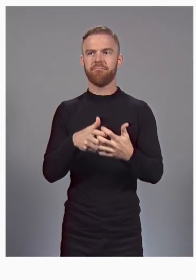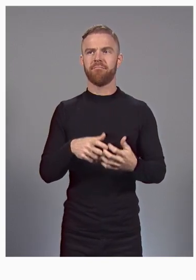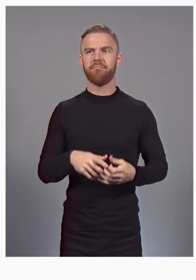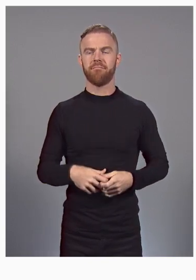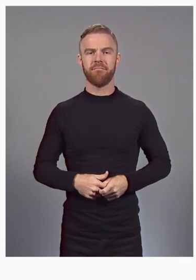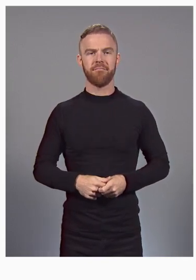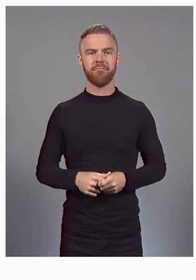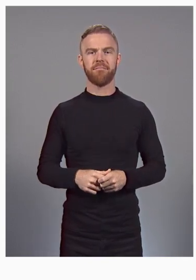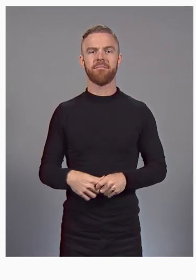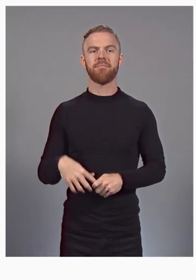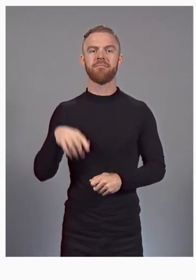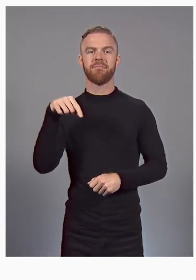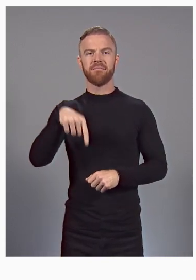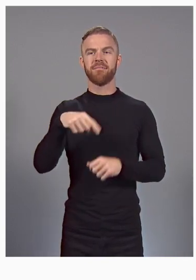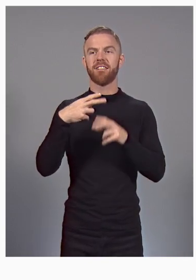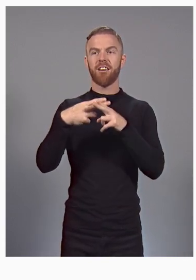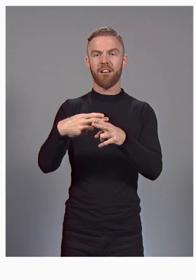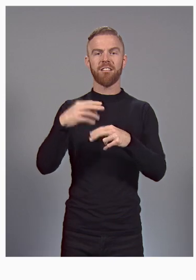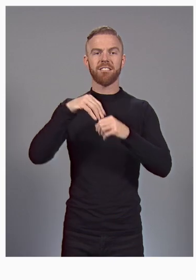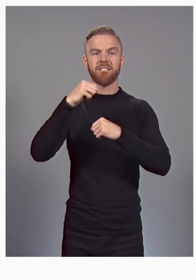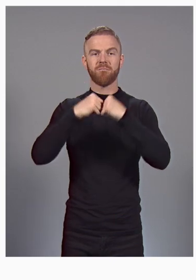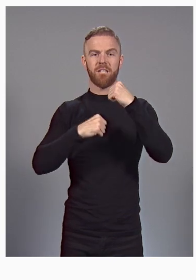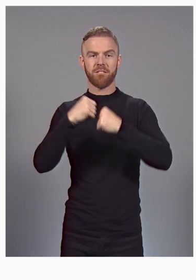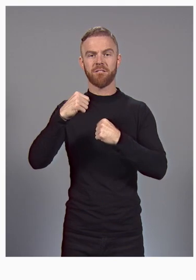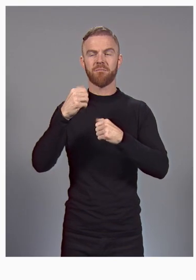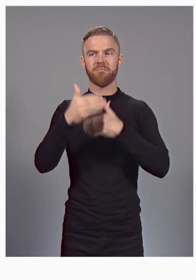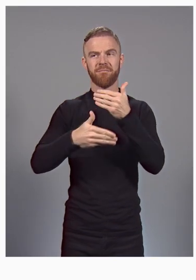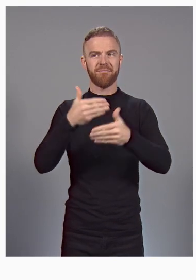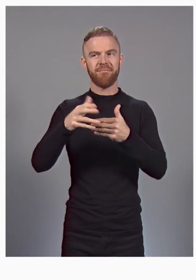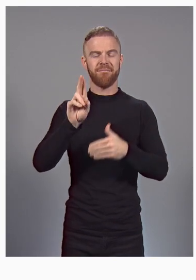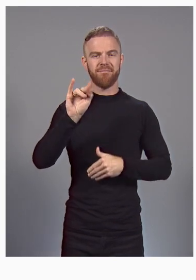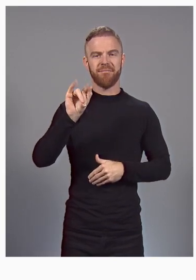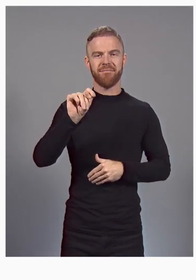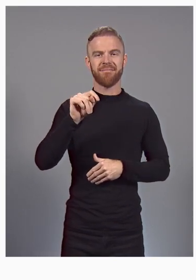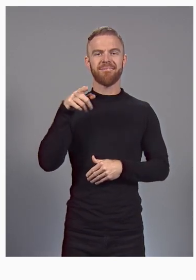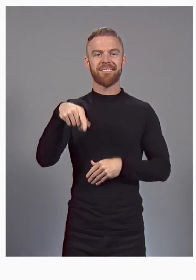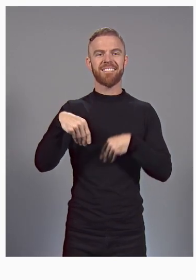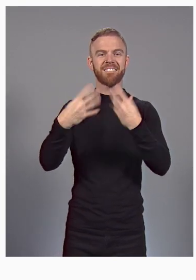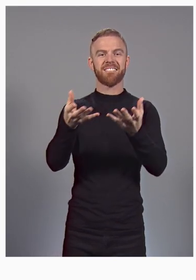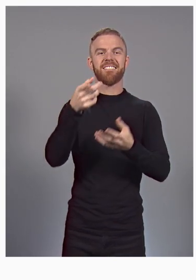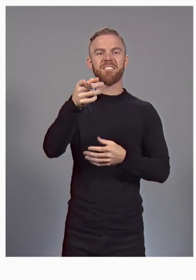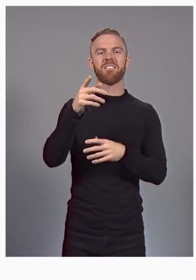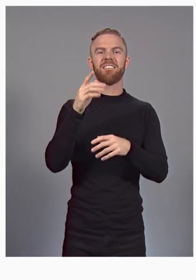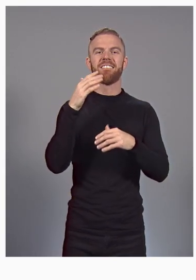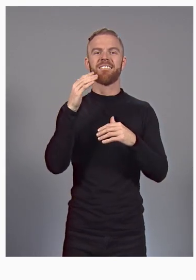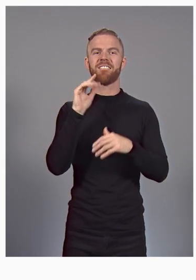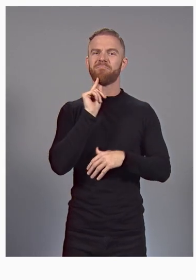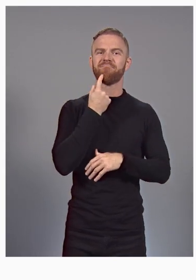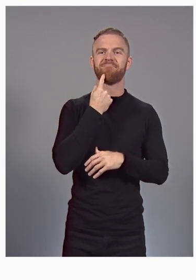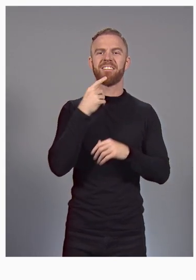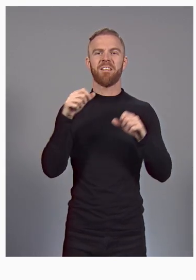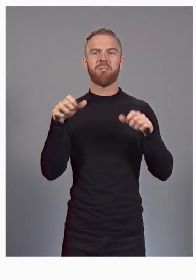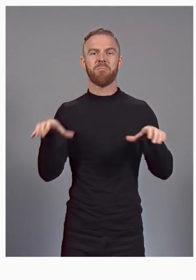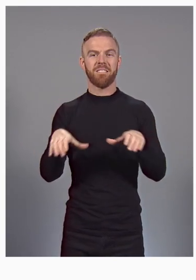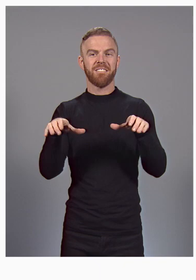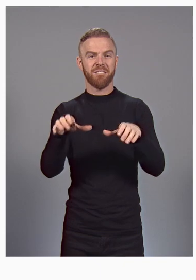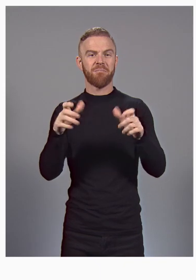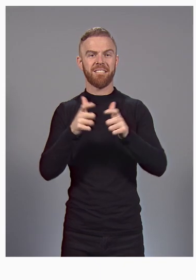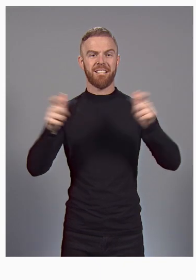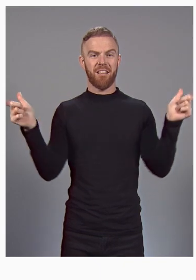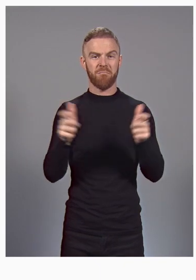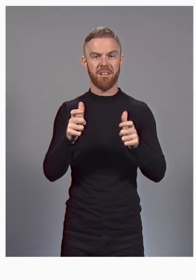This is called an infrastructure processing unit, or IPU, and it gives you massive performance and scalability to power